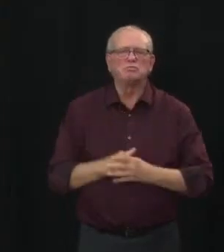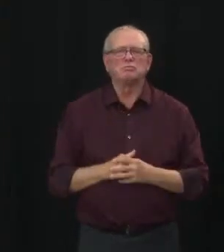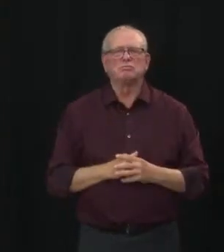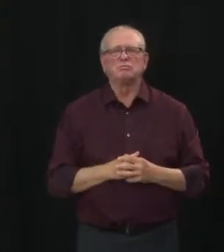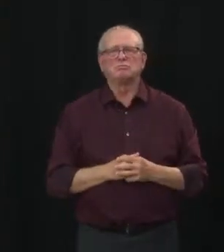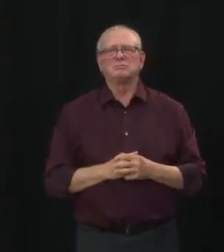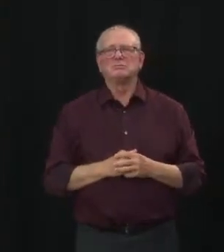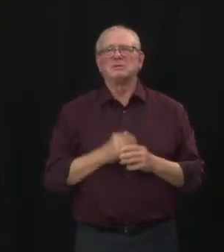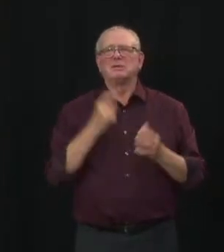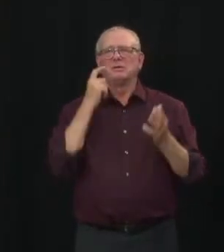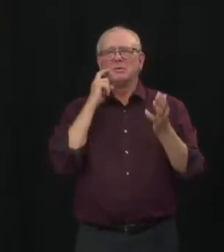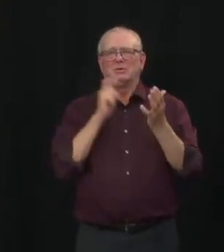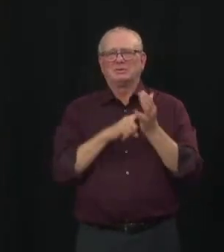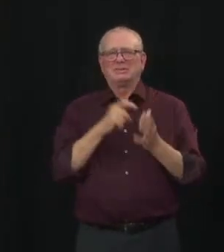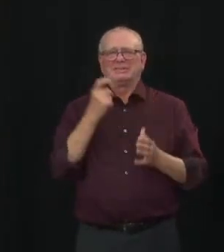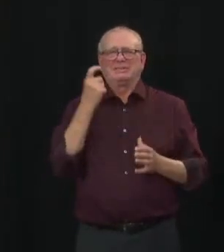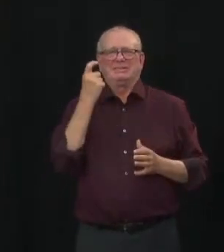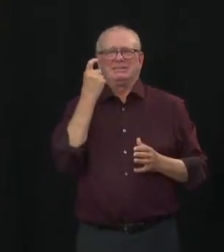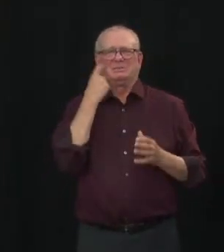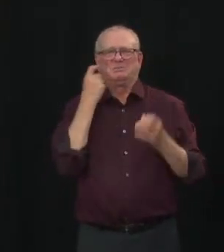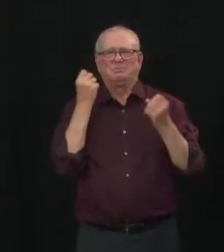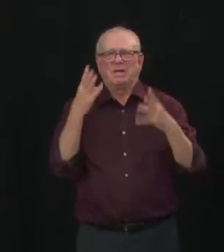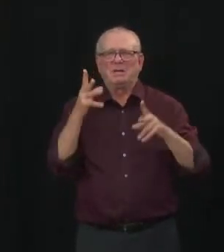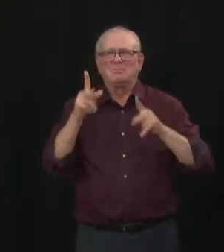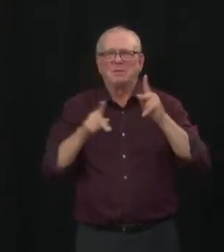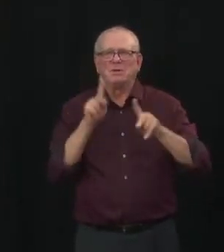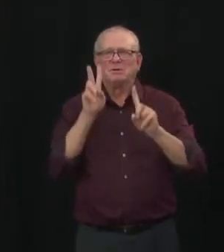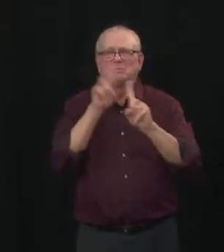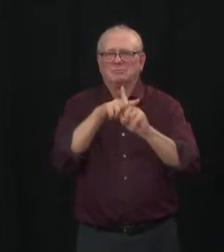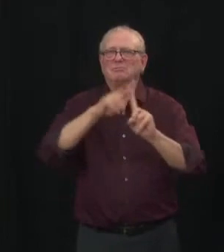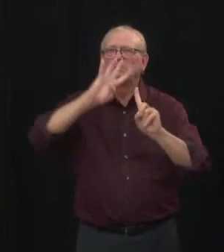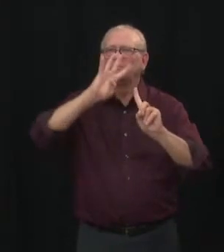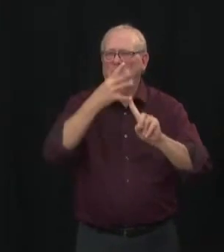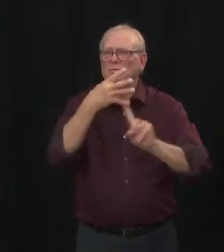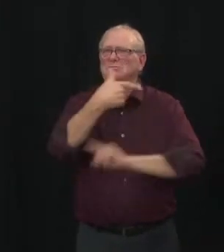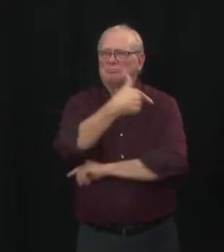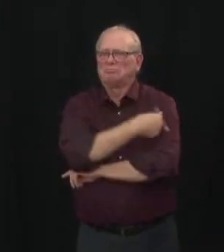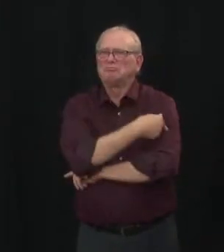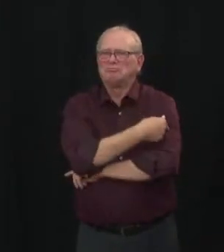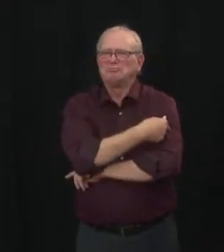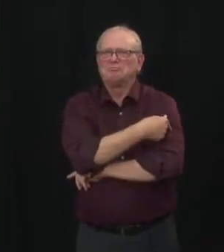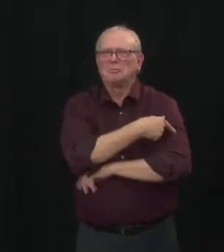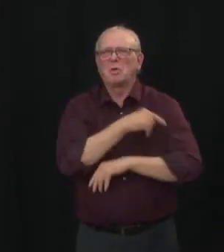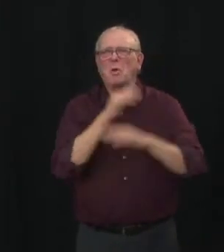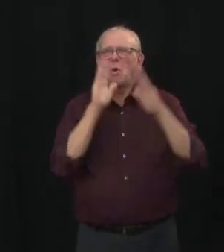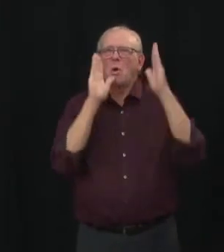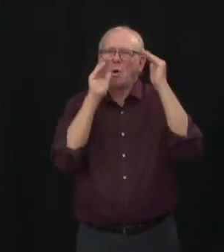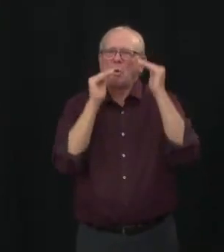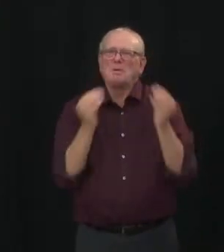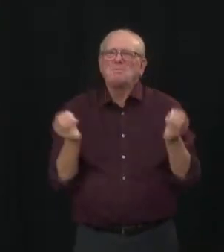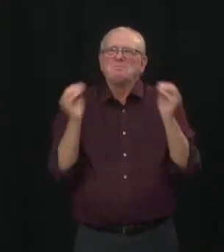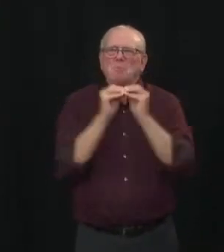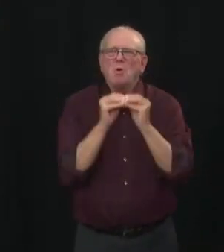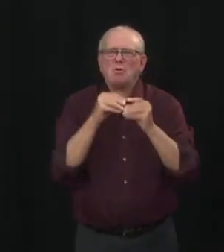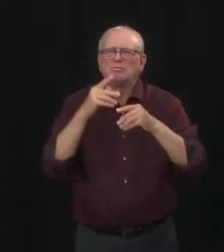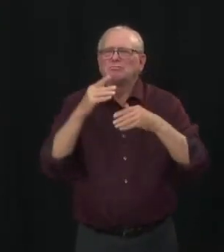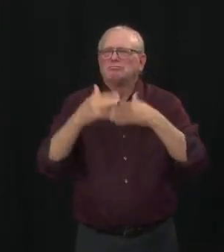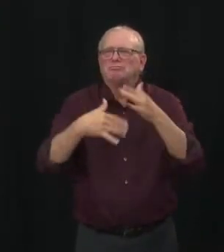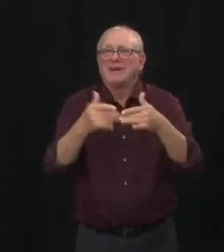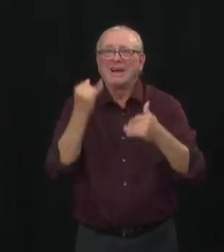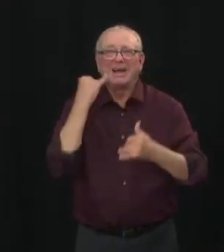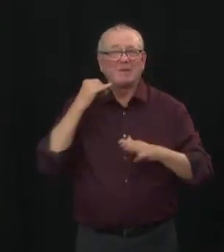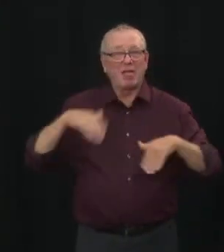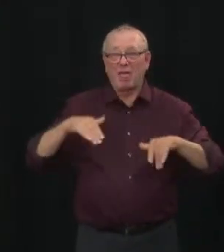days, and I'm hopeful that will continue. And I remind people to please get your third dose if you are